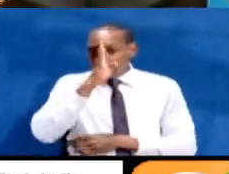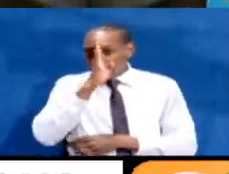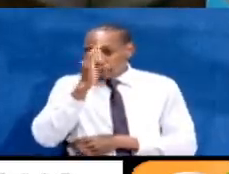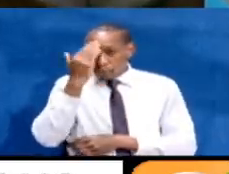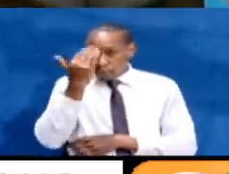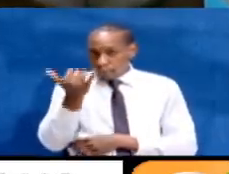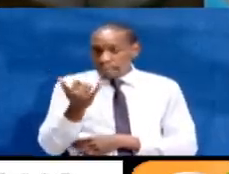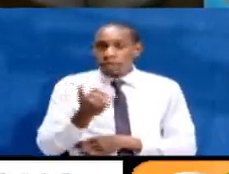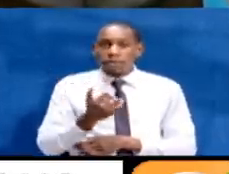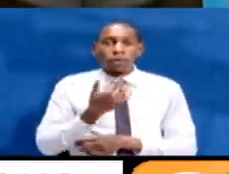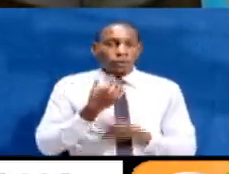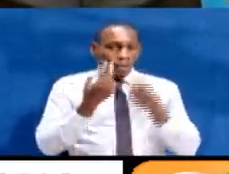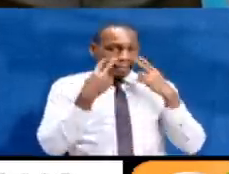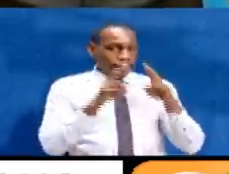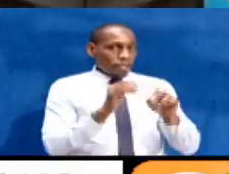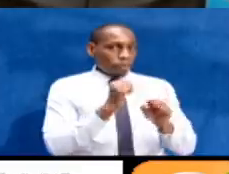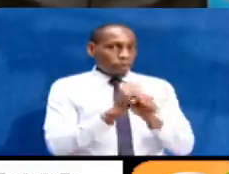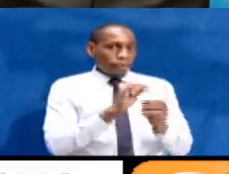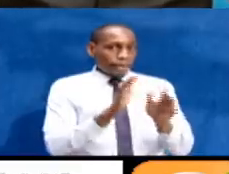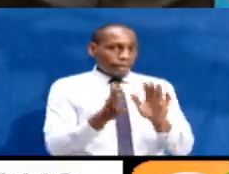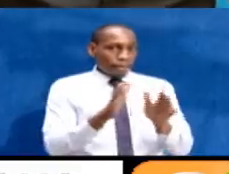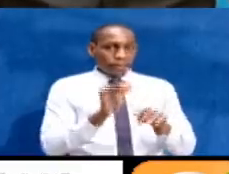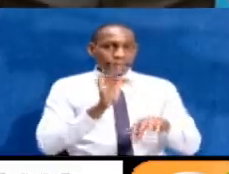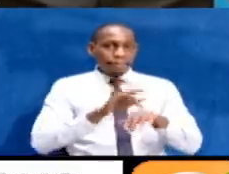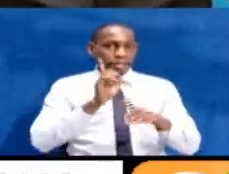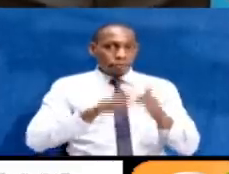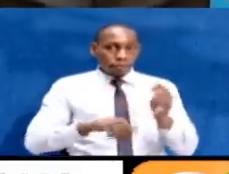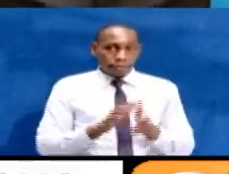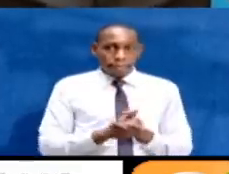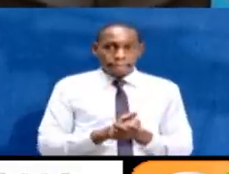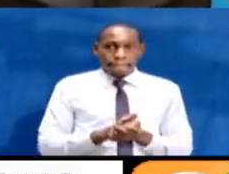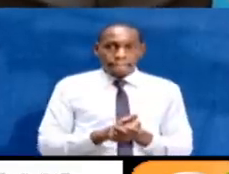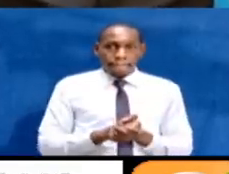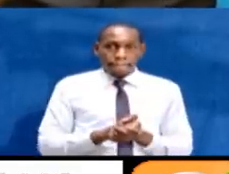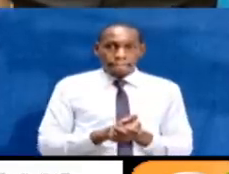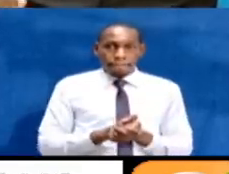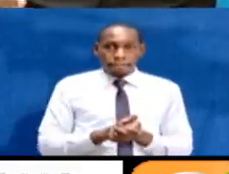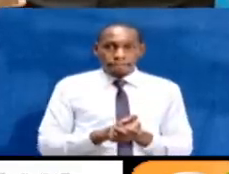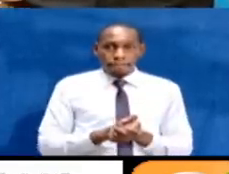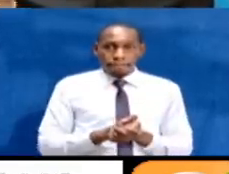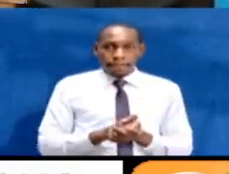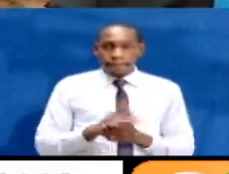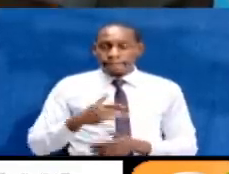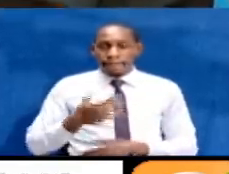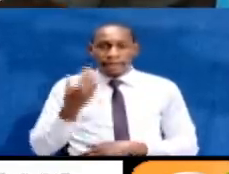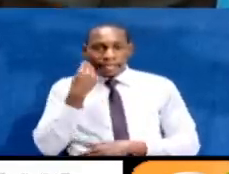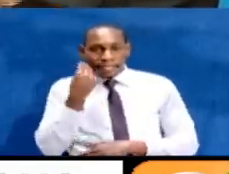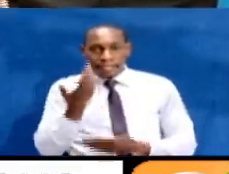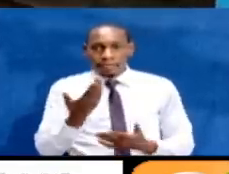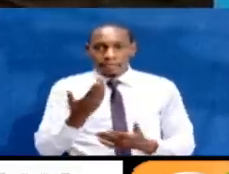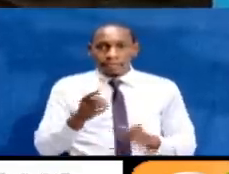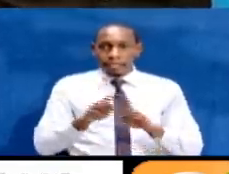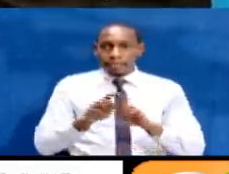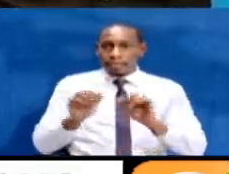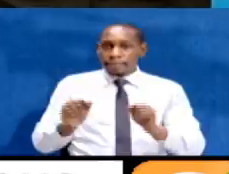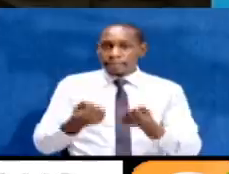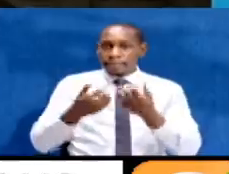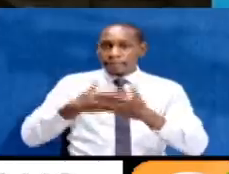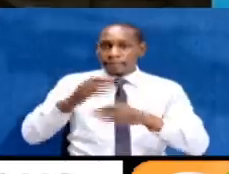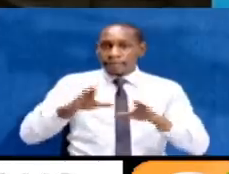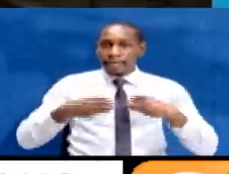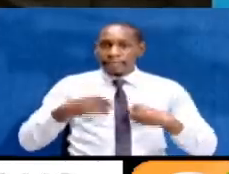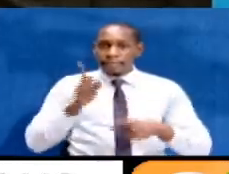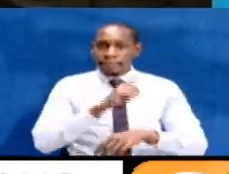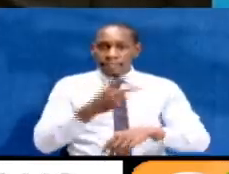been, let's see, how does it work? What is the effect of it? Does it make someone sick? Will you survive after